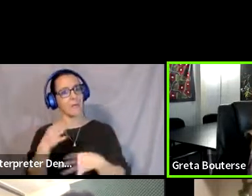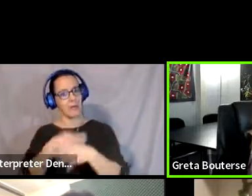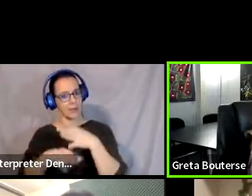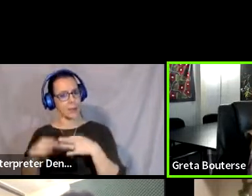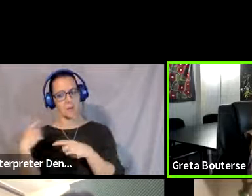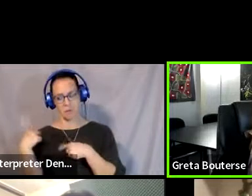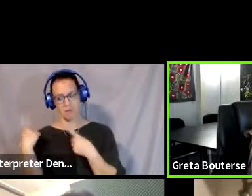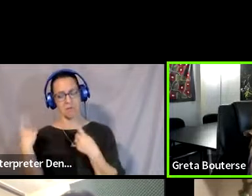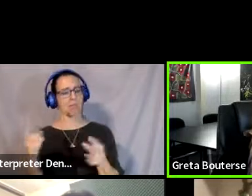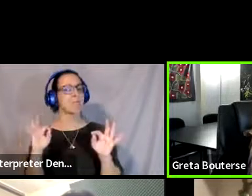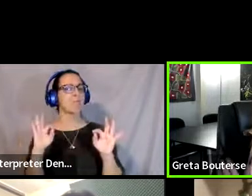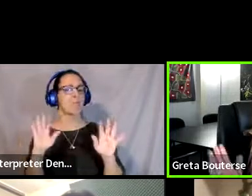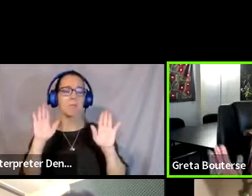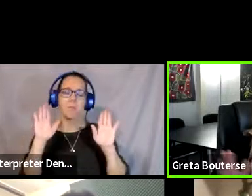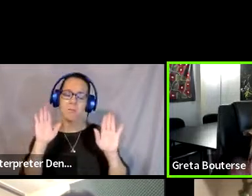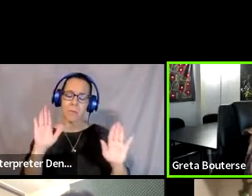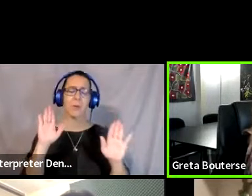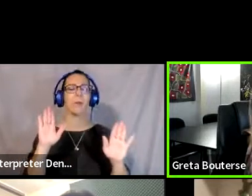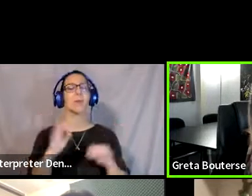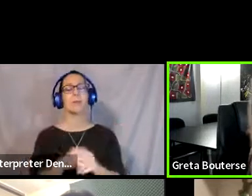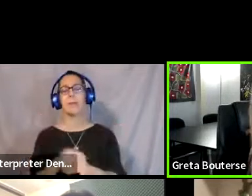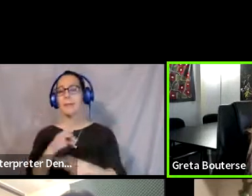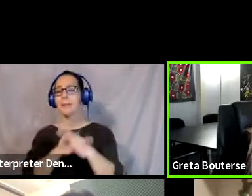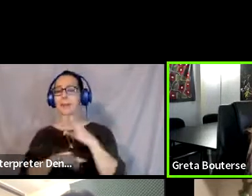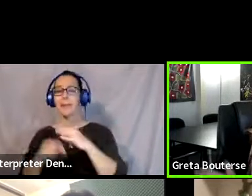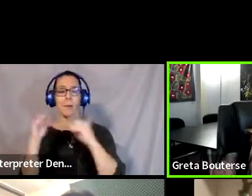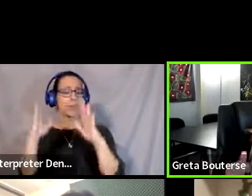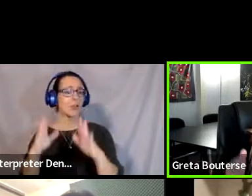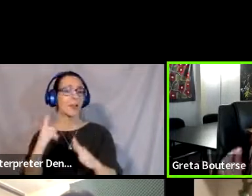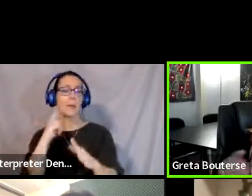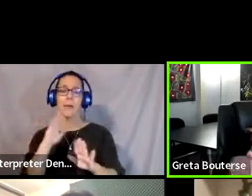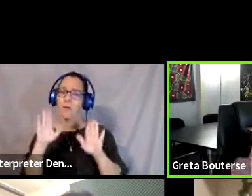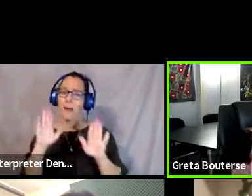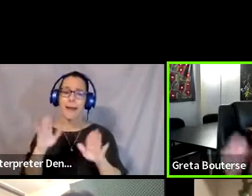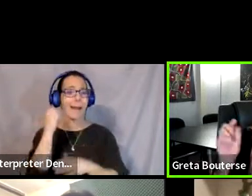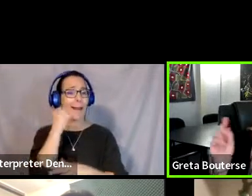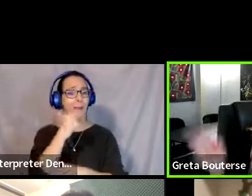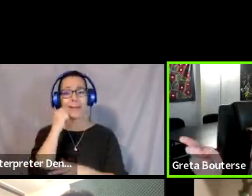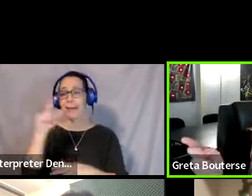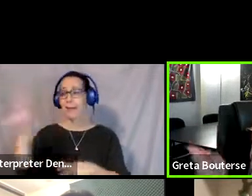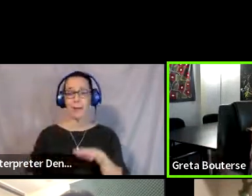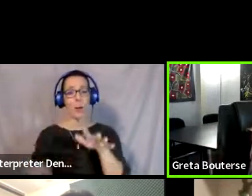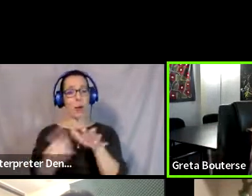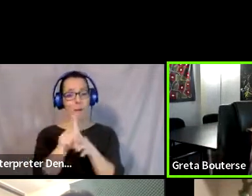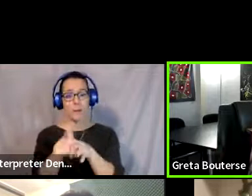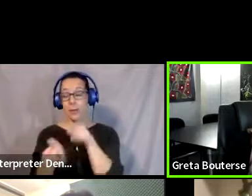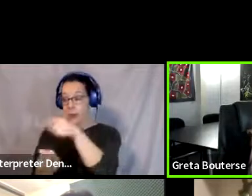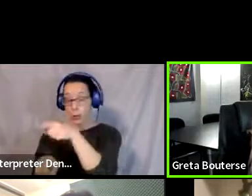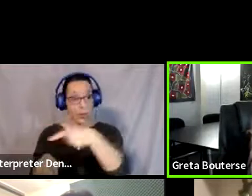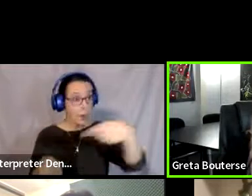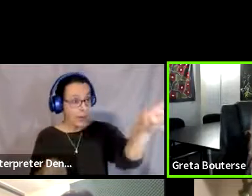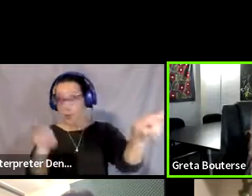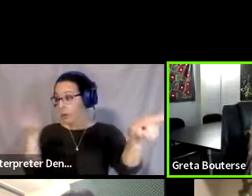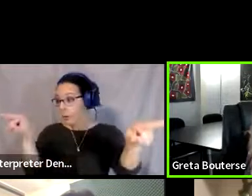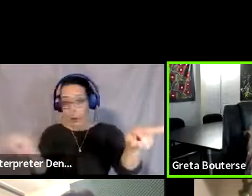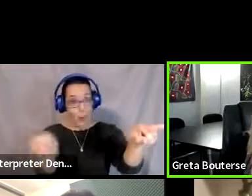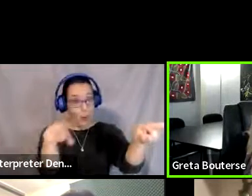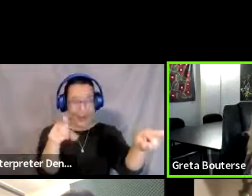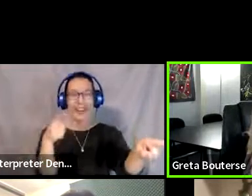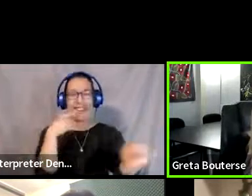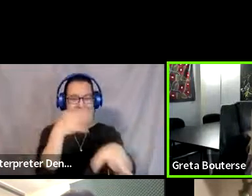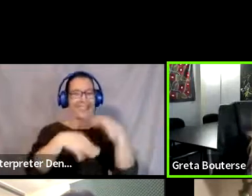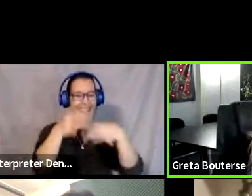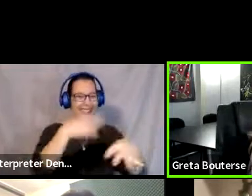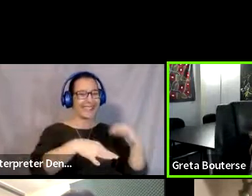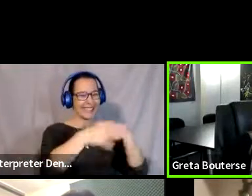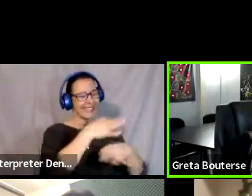The subs have been great at we're just moving them. Every day they show up and we're like, okay, this is where you're going. And